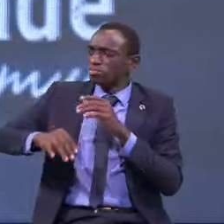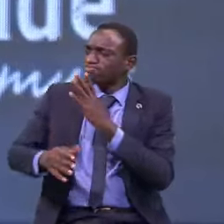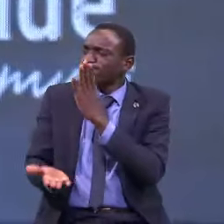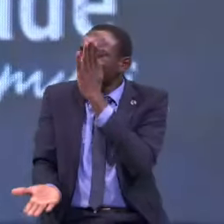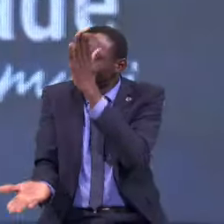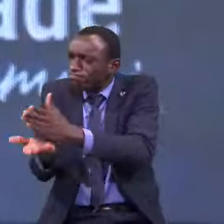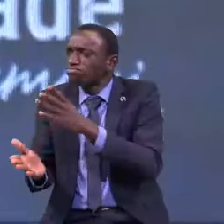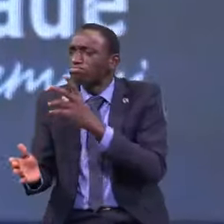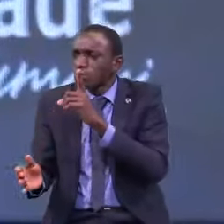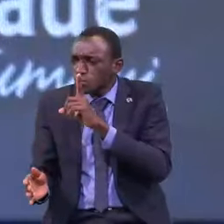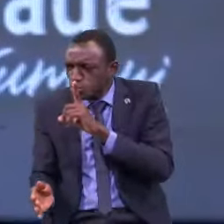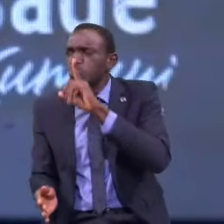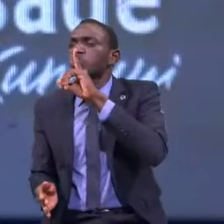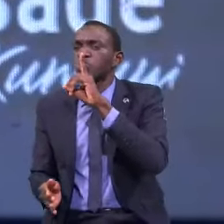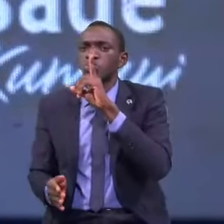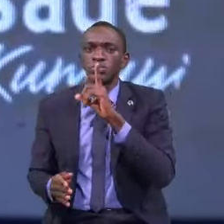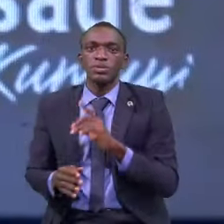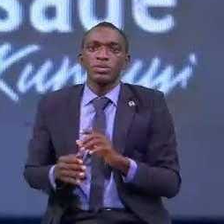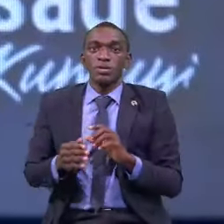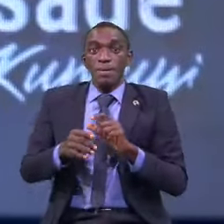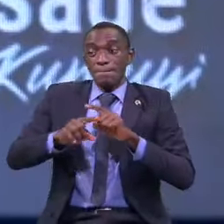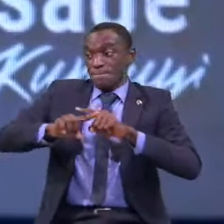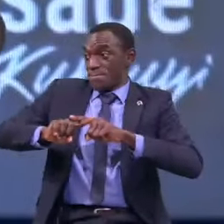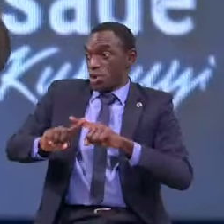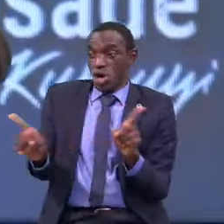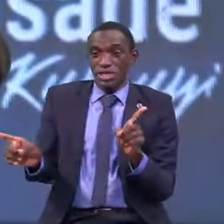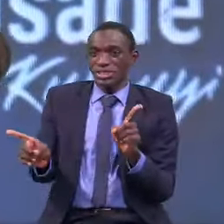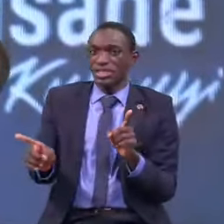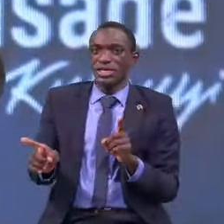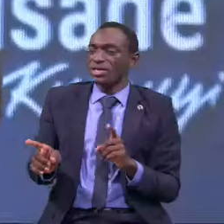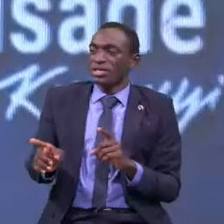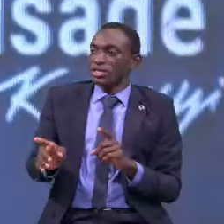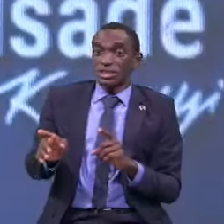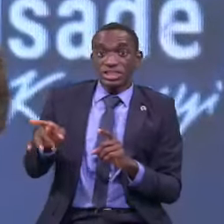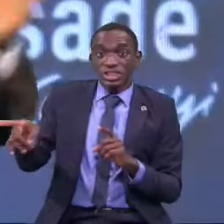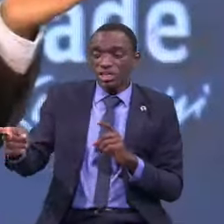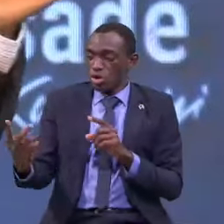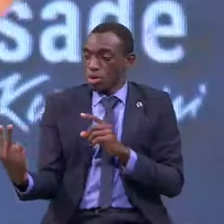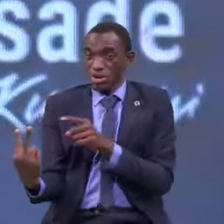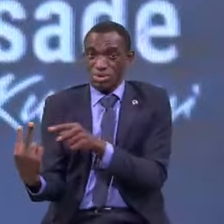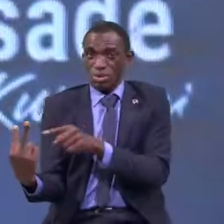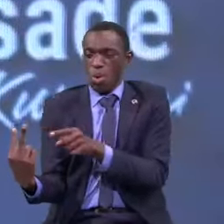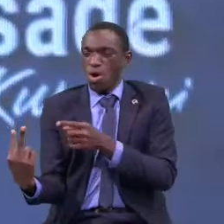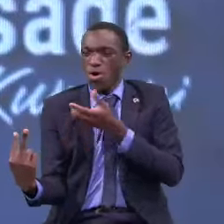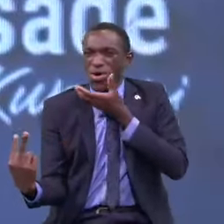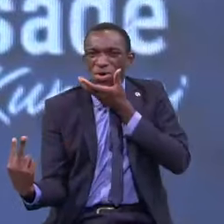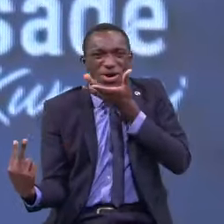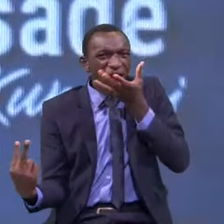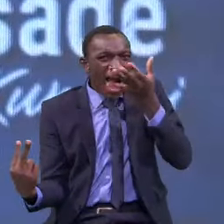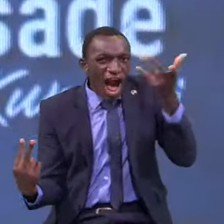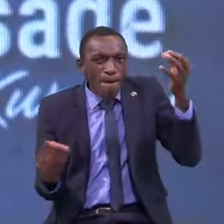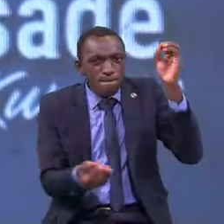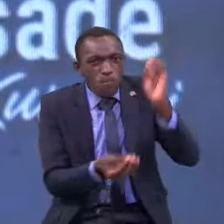should hold their peace. But they cried the more, saying, have mercy on us,